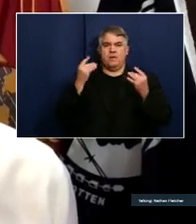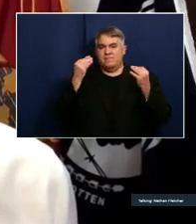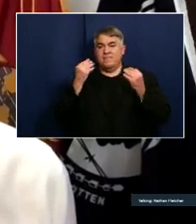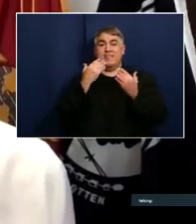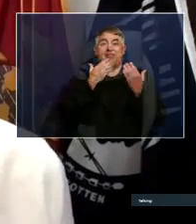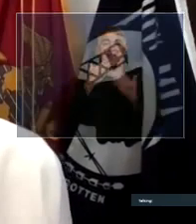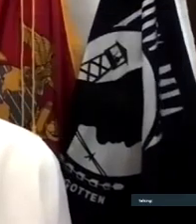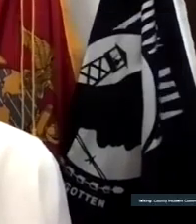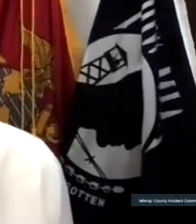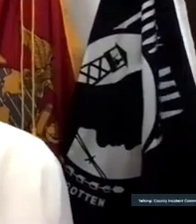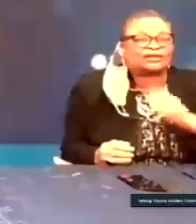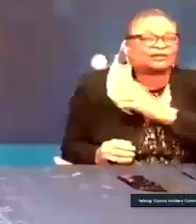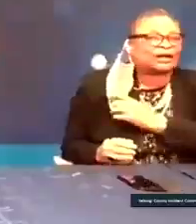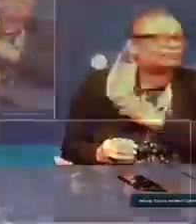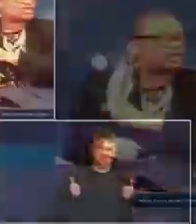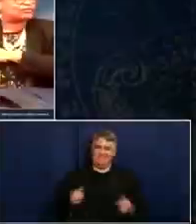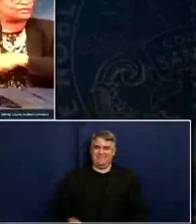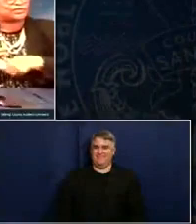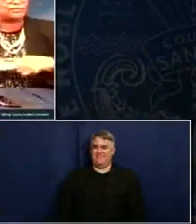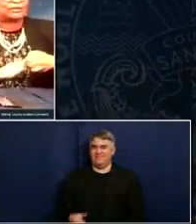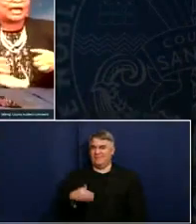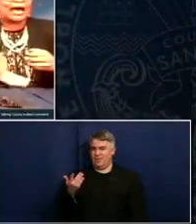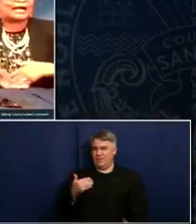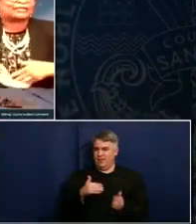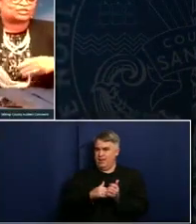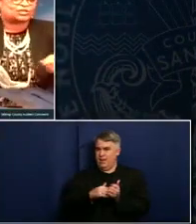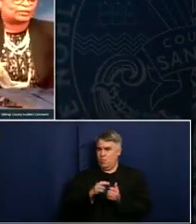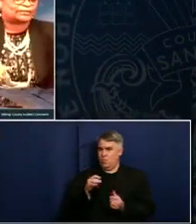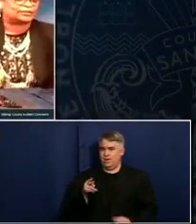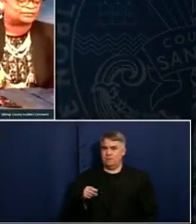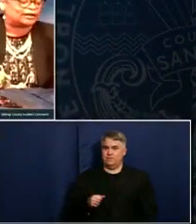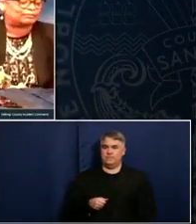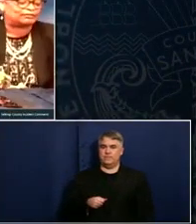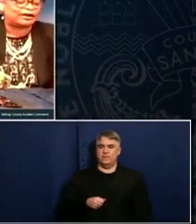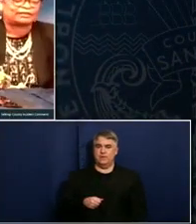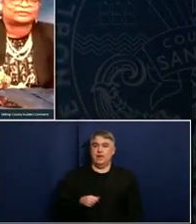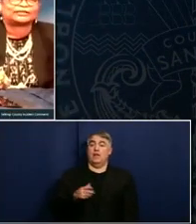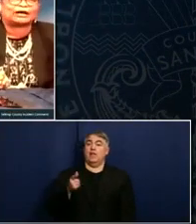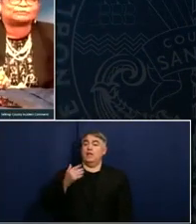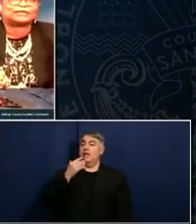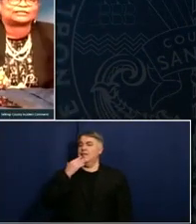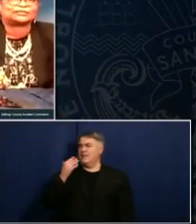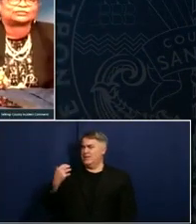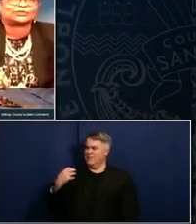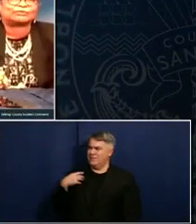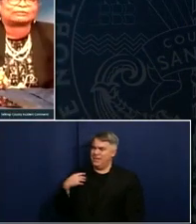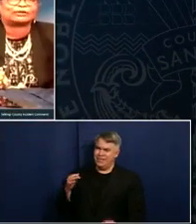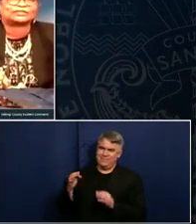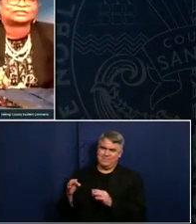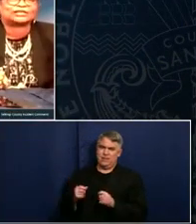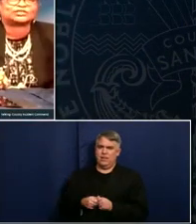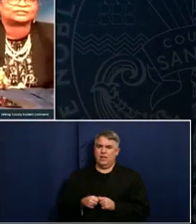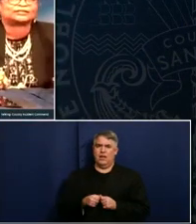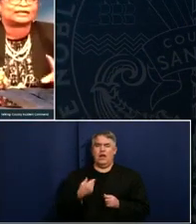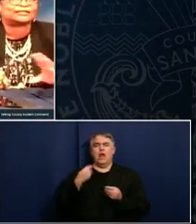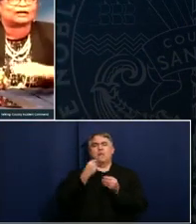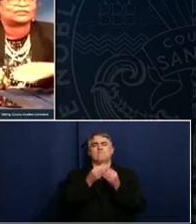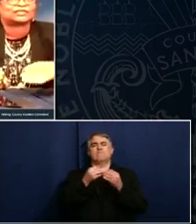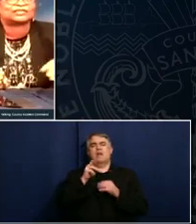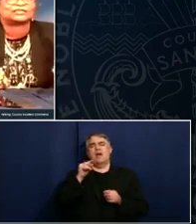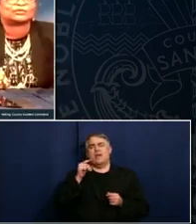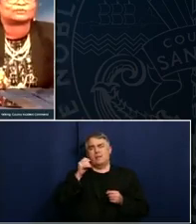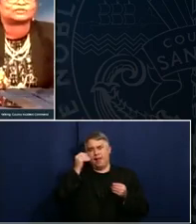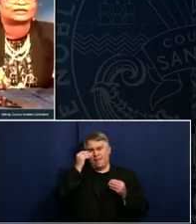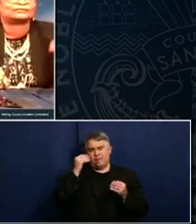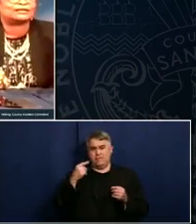Wooten? Thank you, Chair Fletcher. I just wanted to provide you with an update. During my presentation and